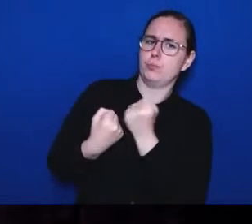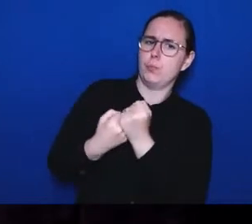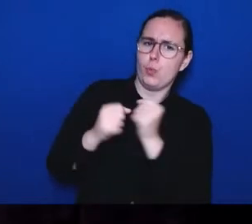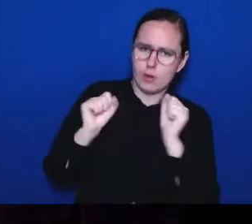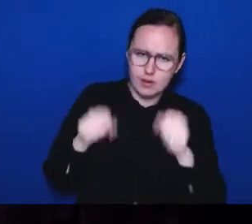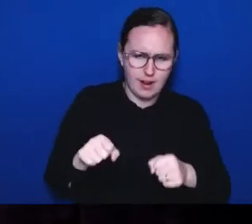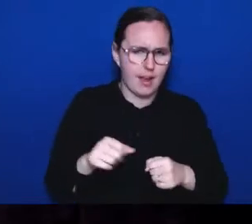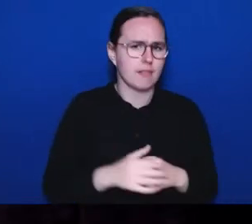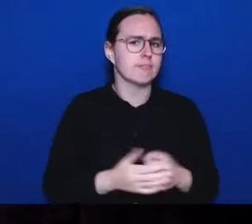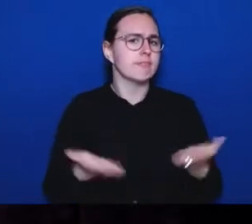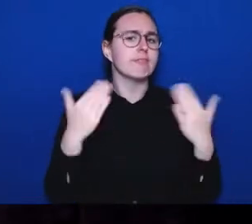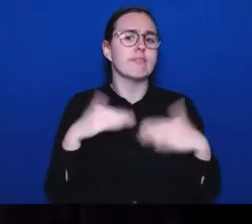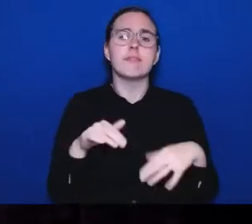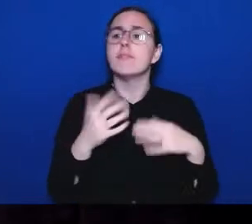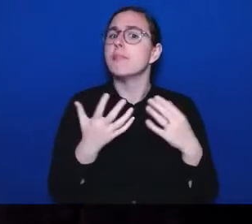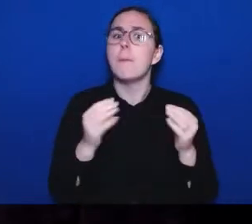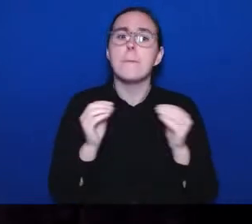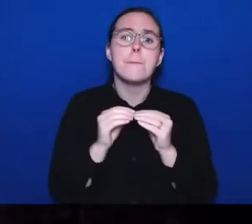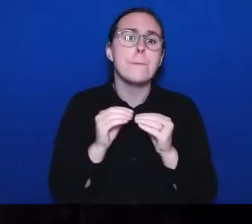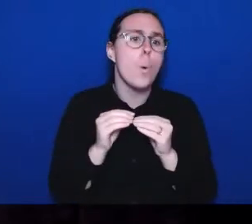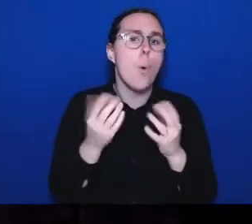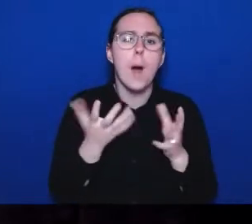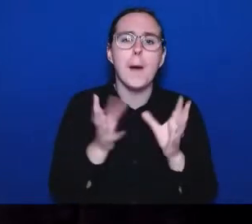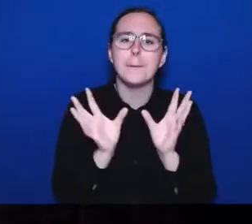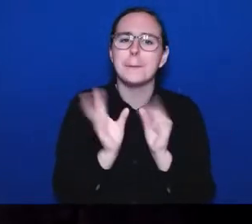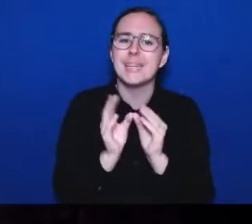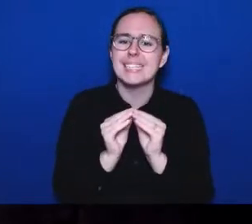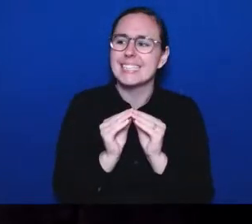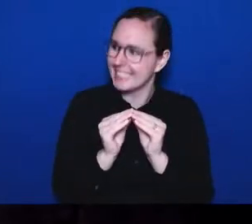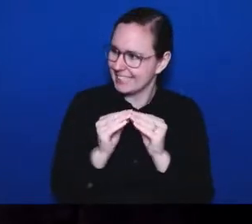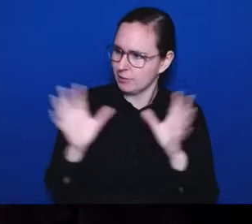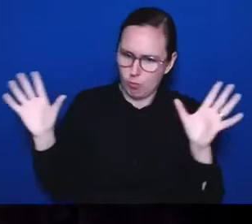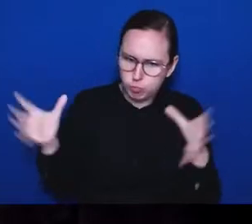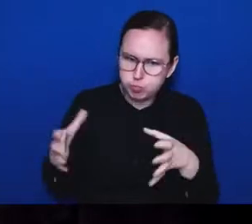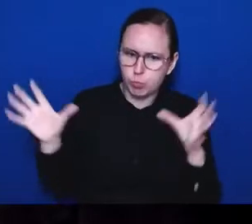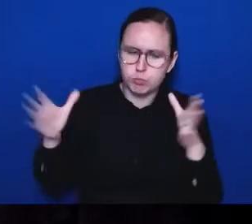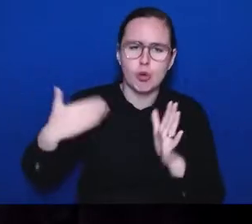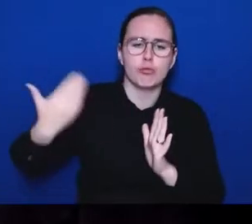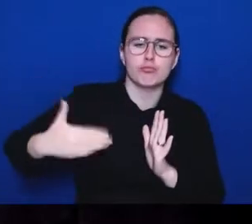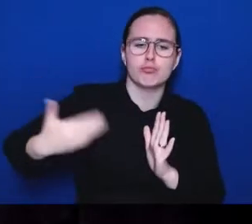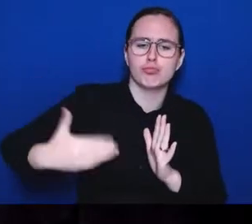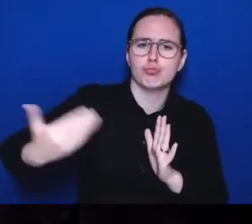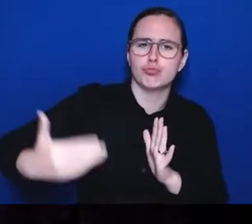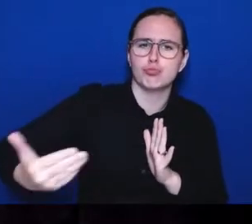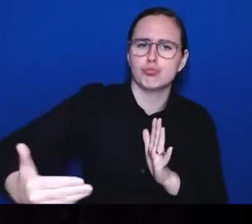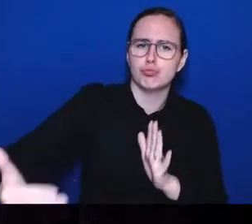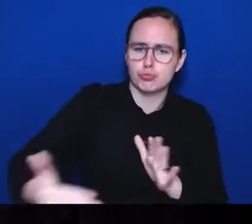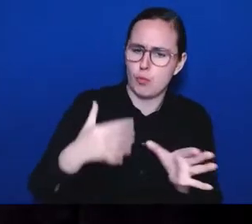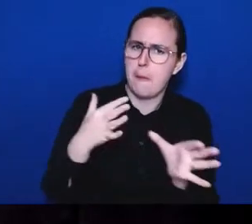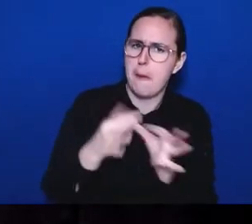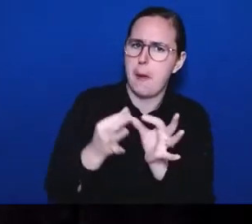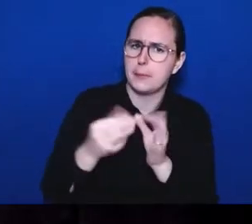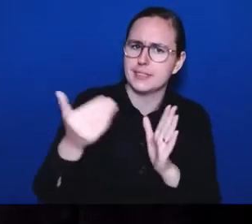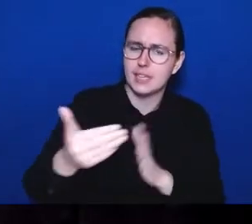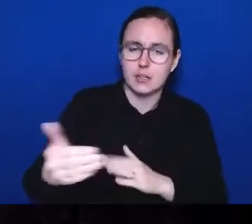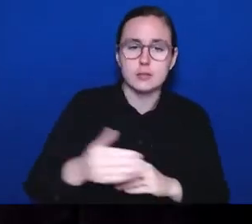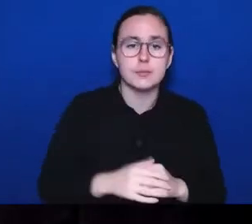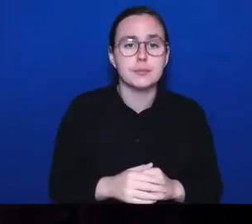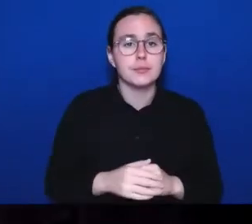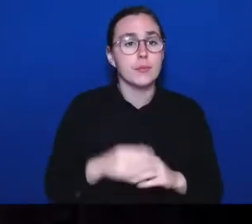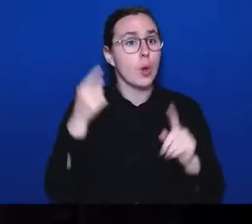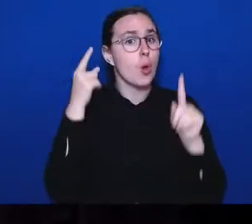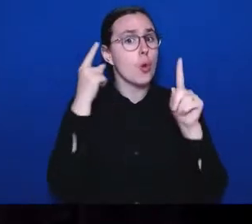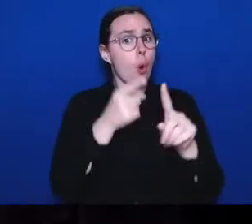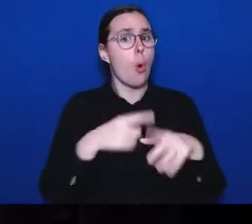months. This includes how to best attach patients with complex needs, a provincial rostering system to ensure patient